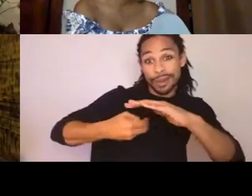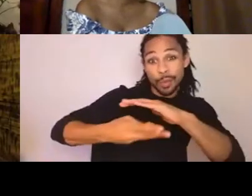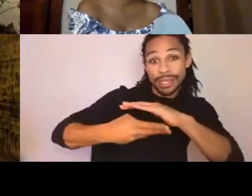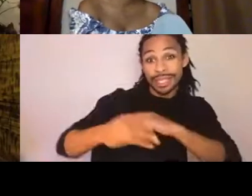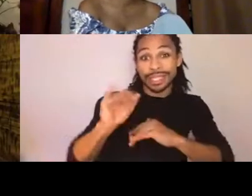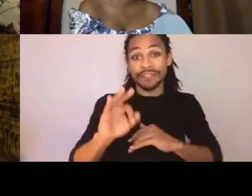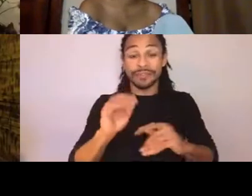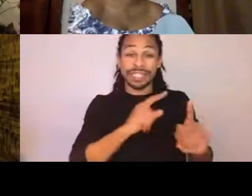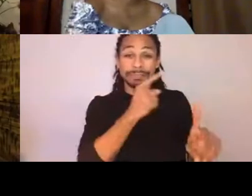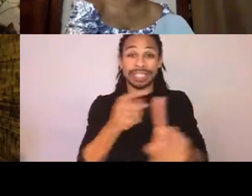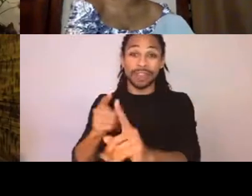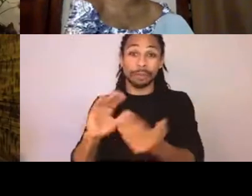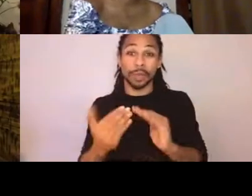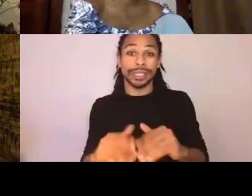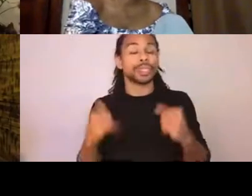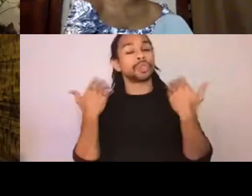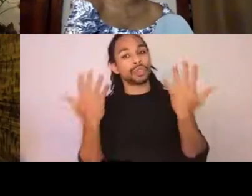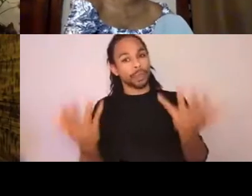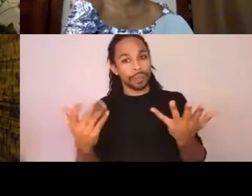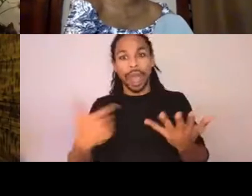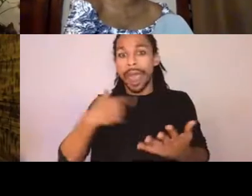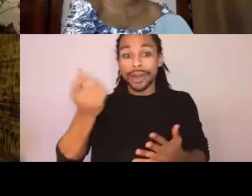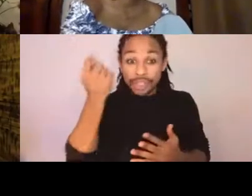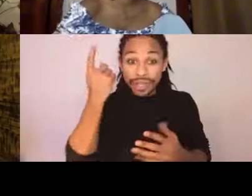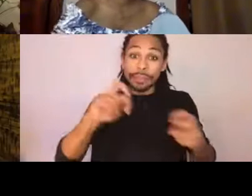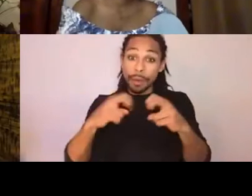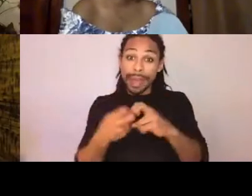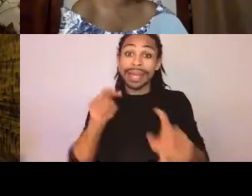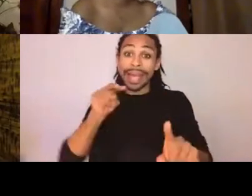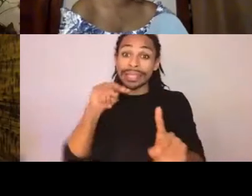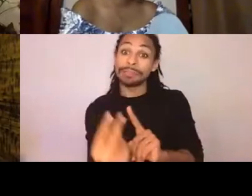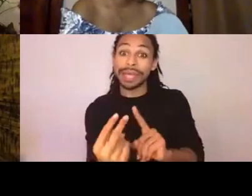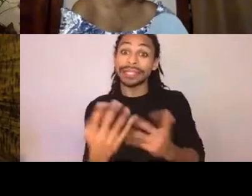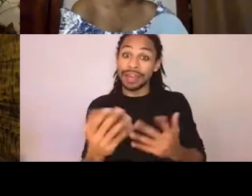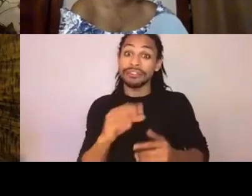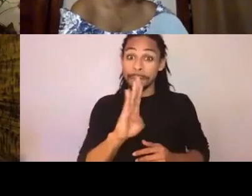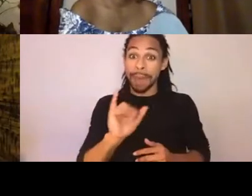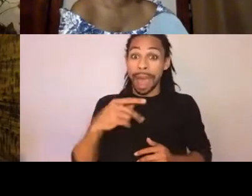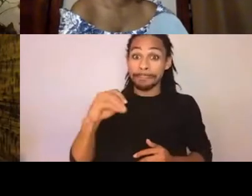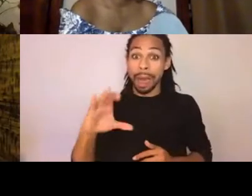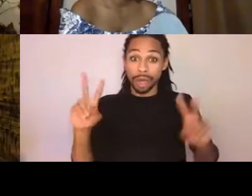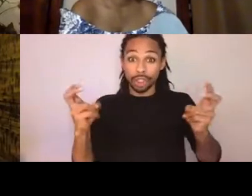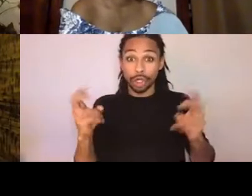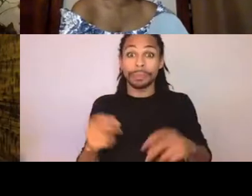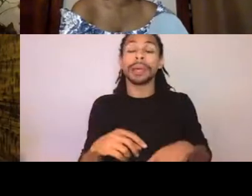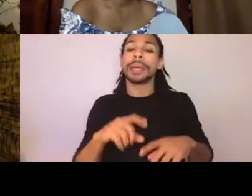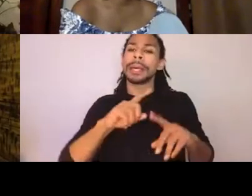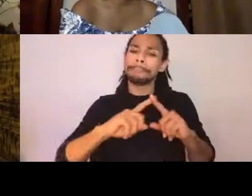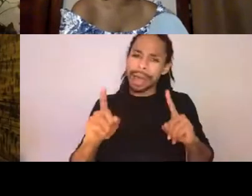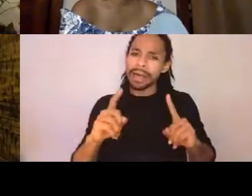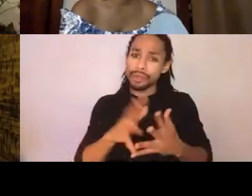if I would go as, I understand the problematic aspects of it, but I think the root of a lot of that tension is